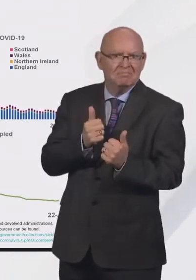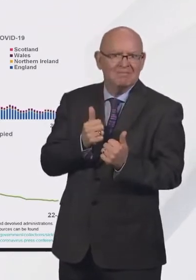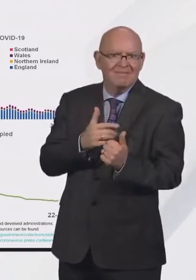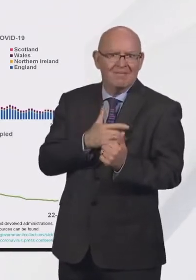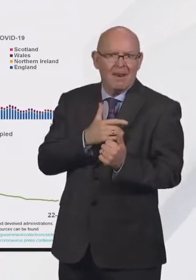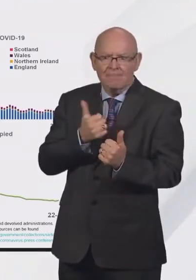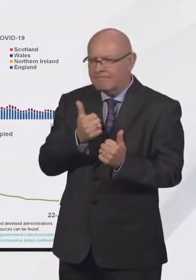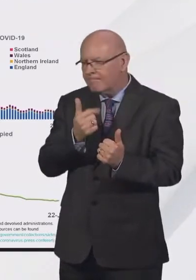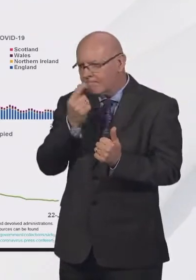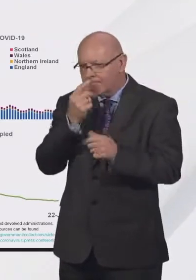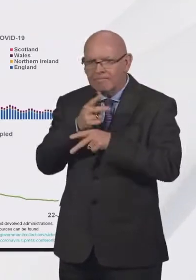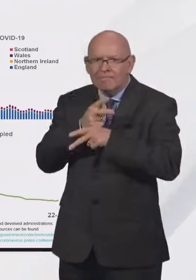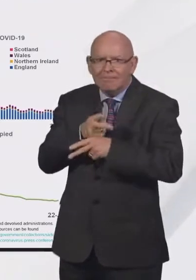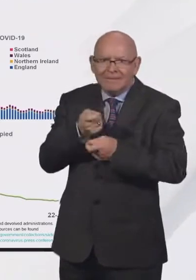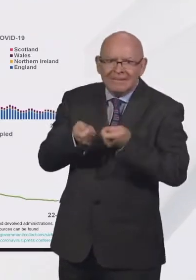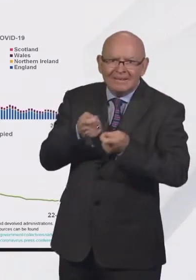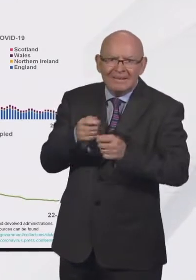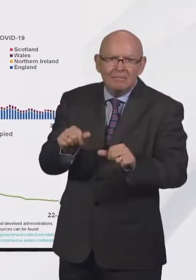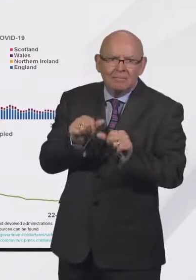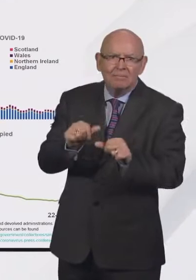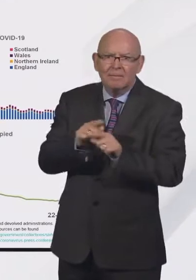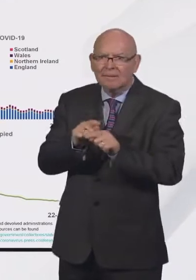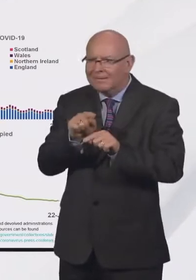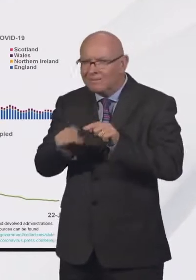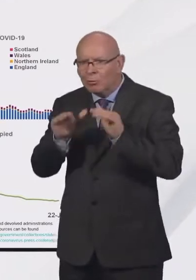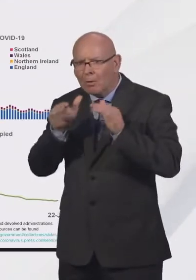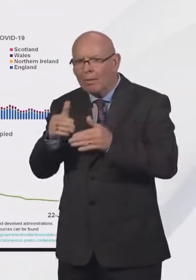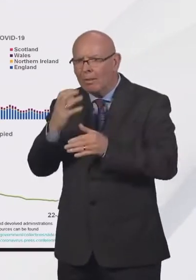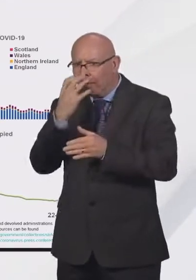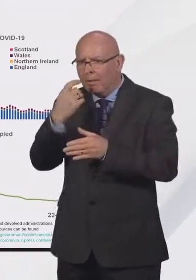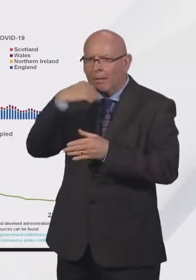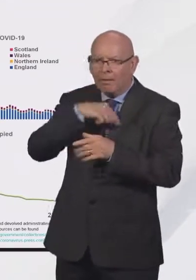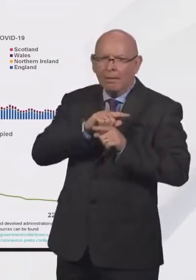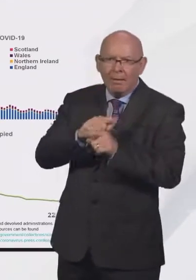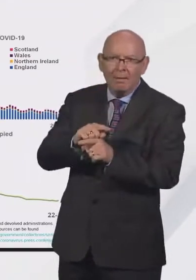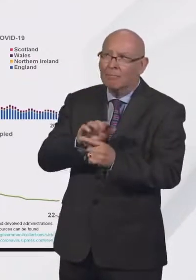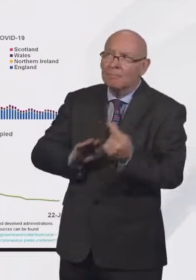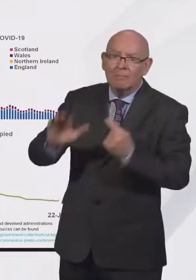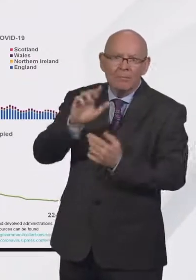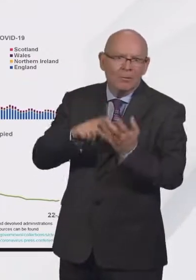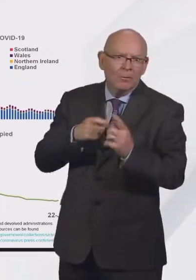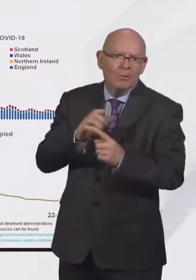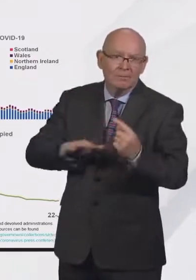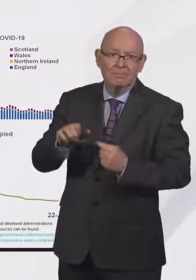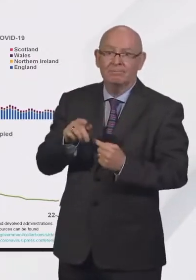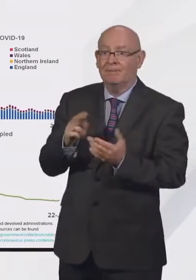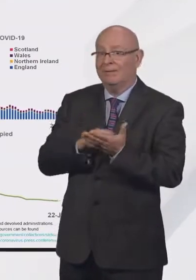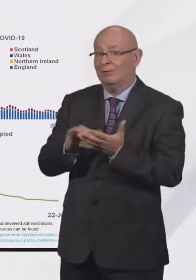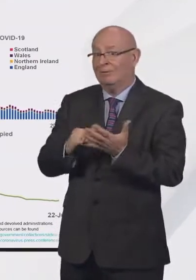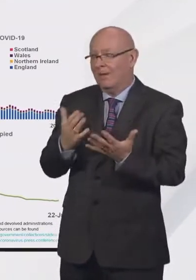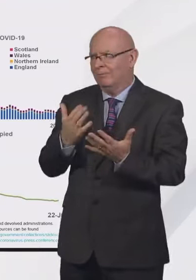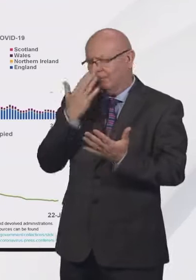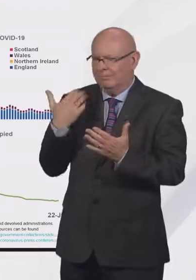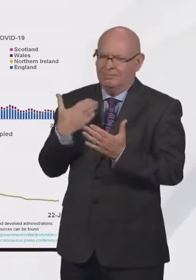the extraordinary pressure of this pandemic. On the 20th of June, 283 people were admitted to hospital